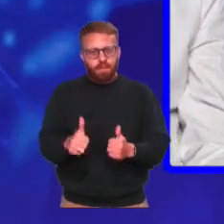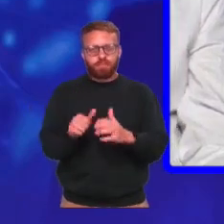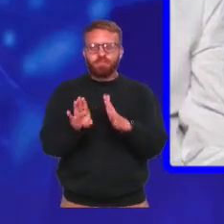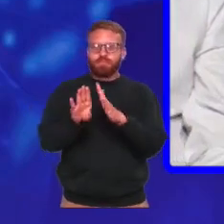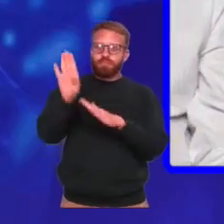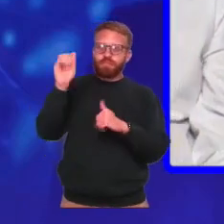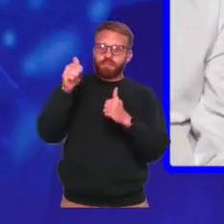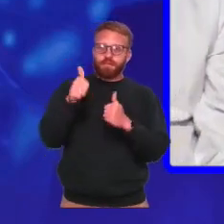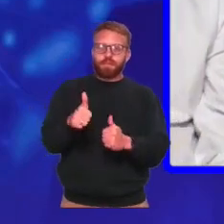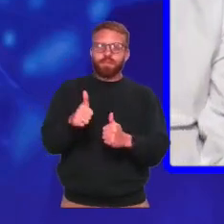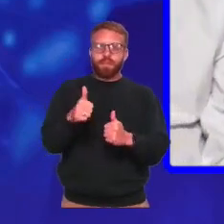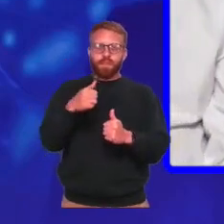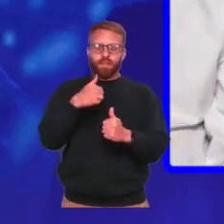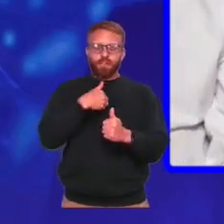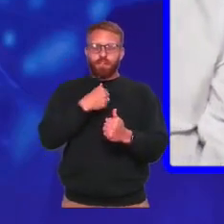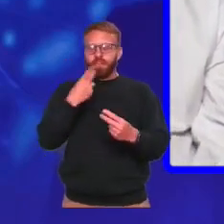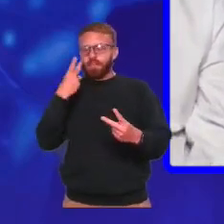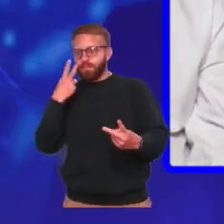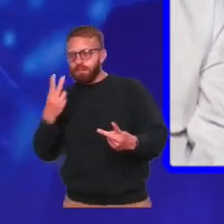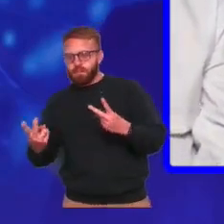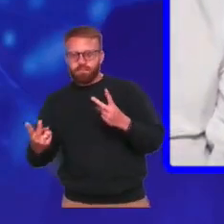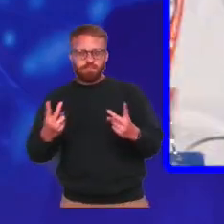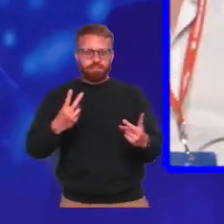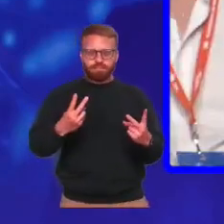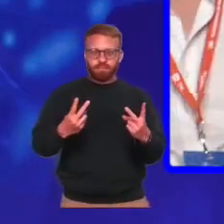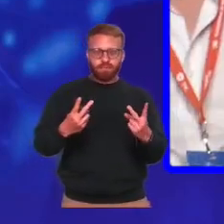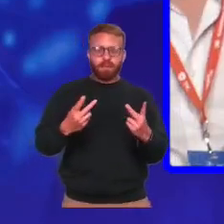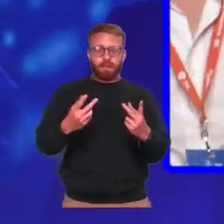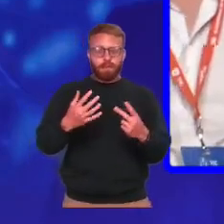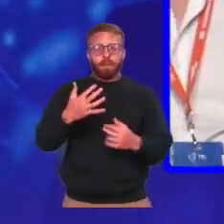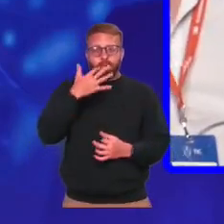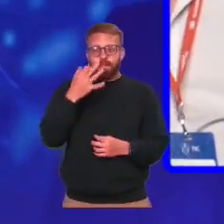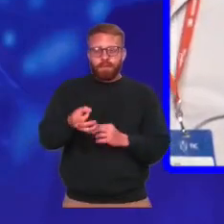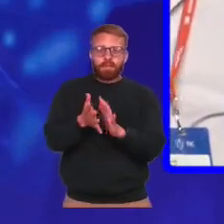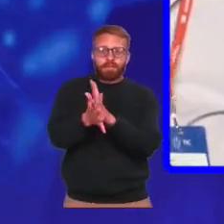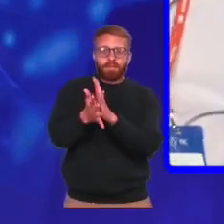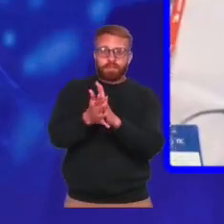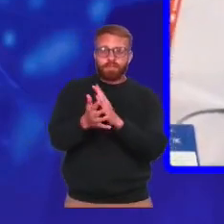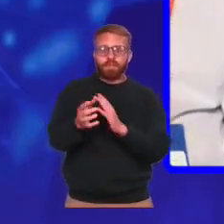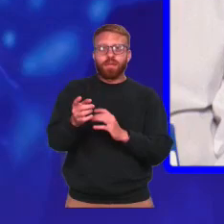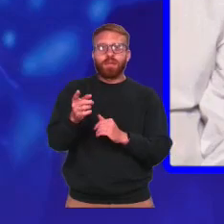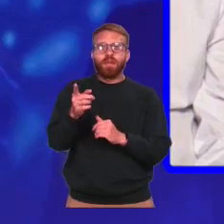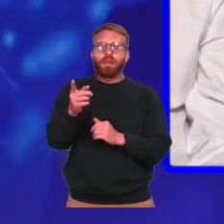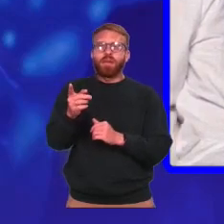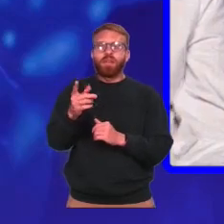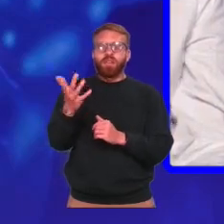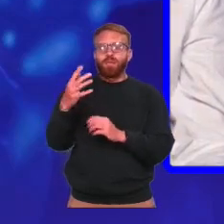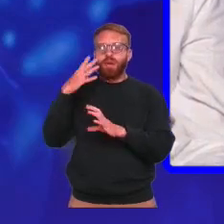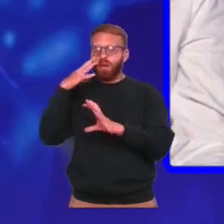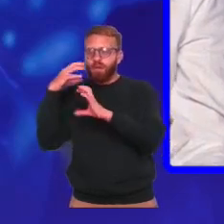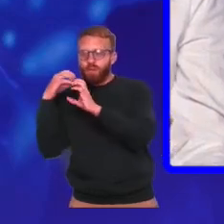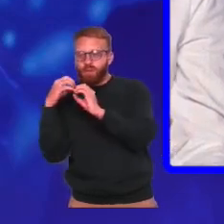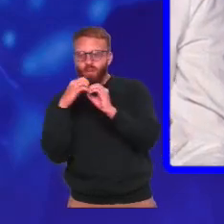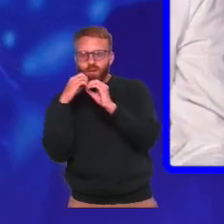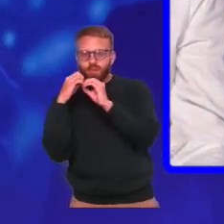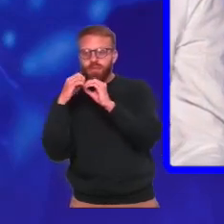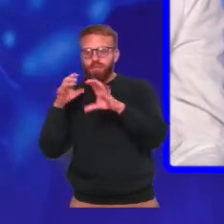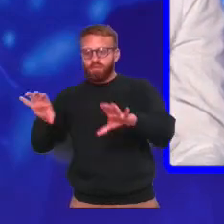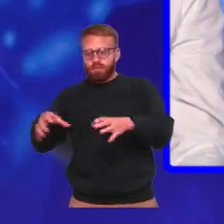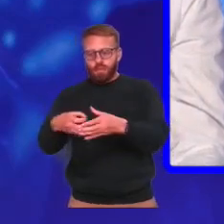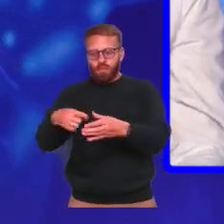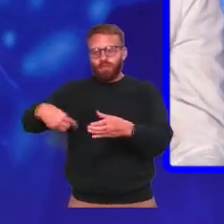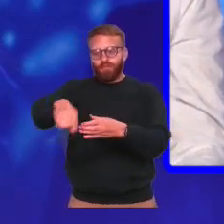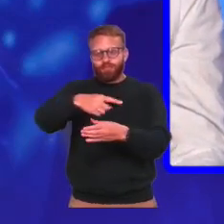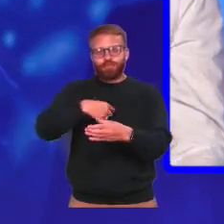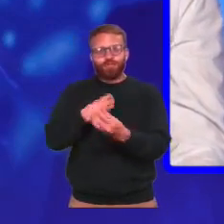everything. But the thing that we're most interested in these days is co-development, the idea that we can take a team and augment